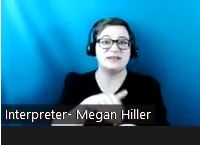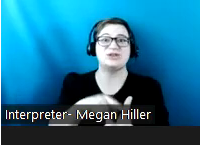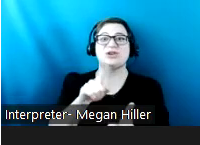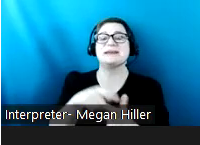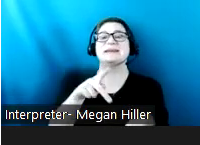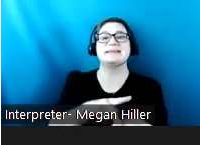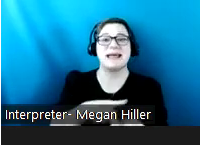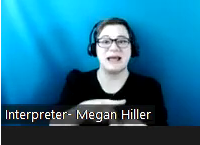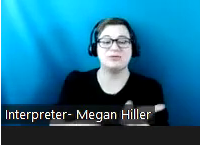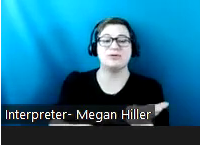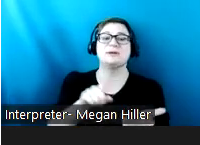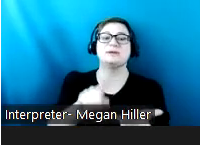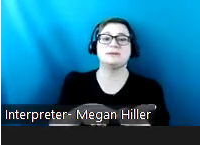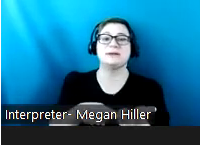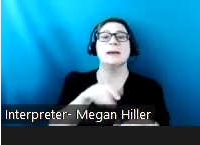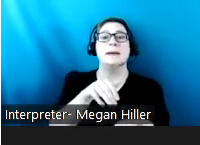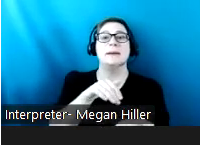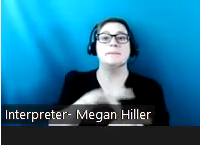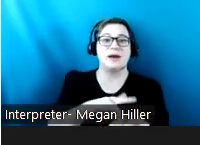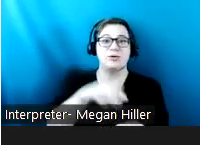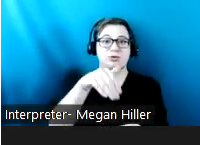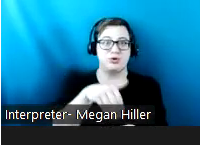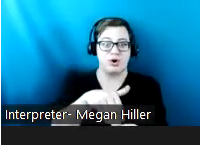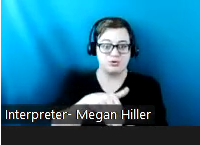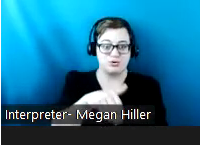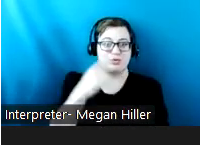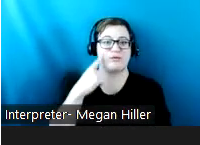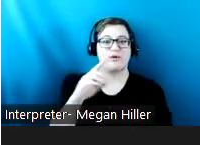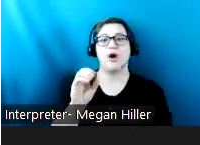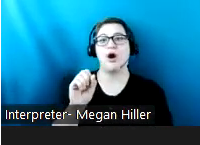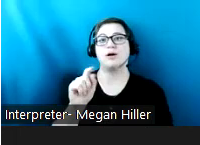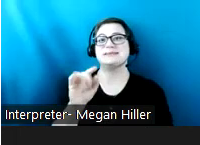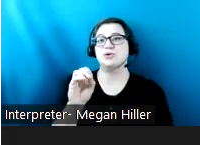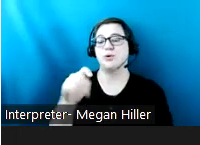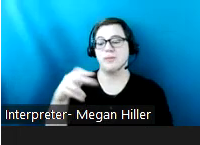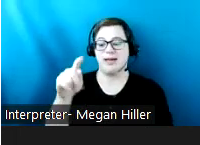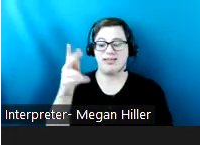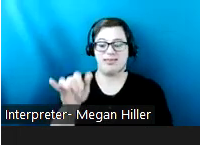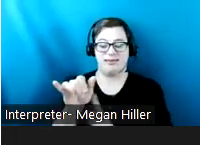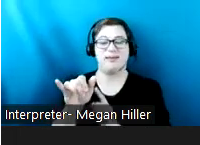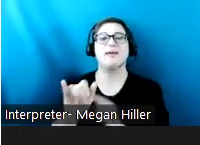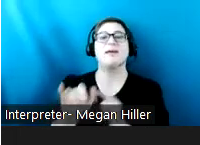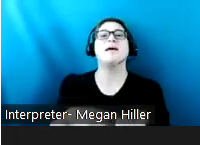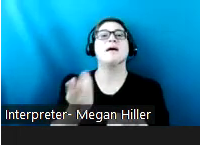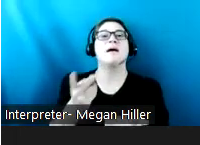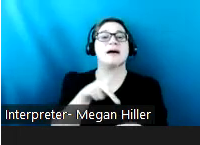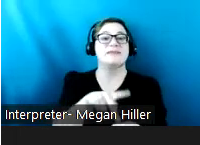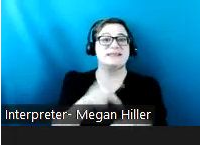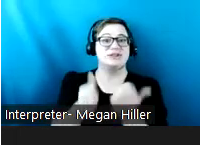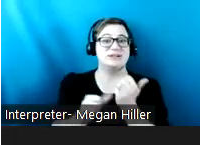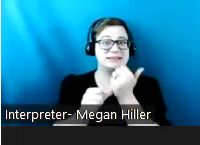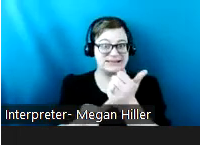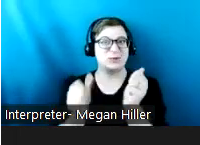psychiatrist, medical doctor, or doctor of osteopathy, licensed, a physician assistant who is